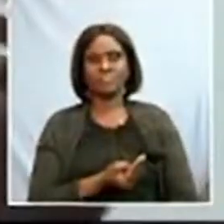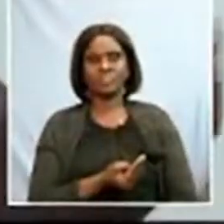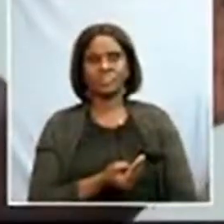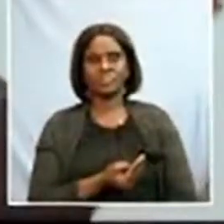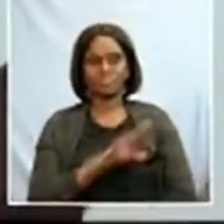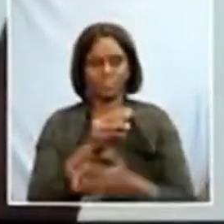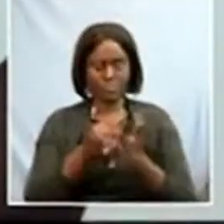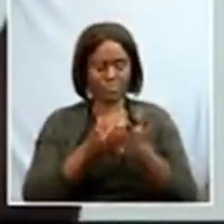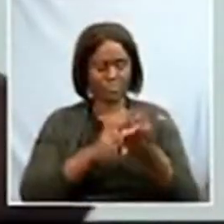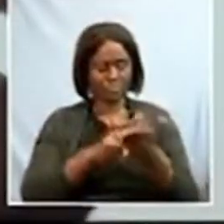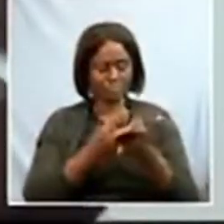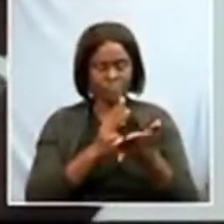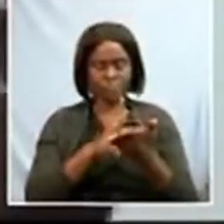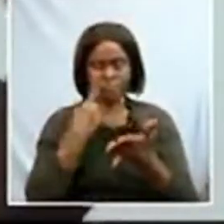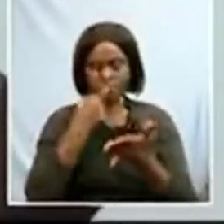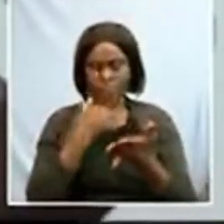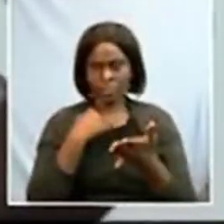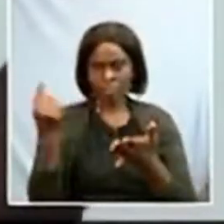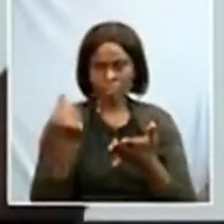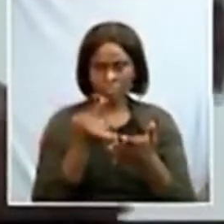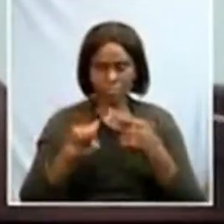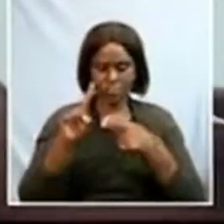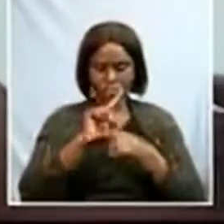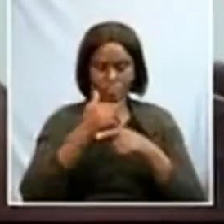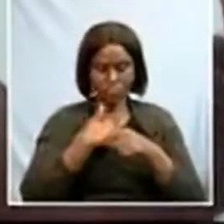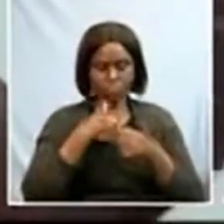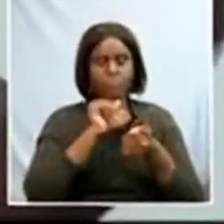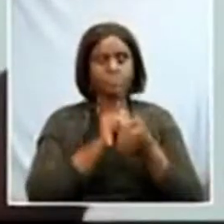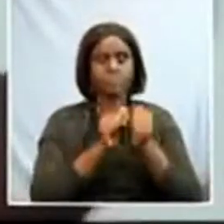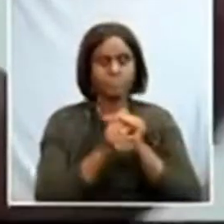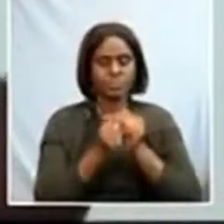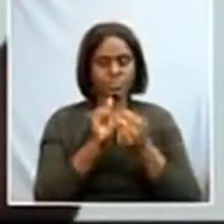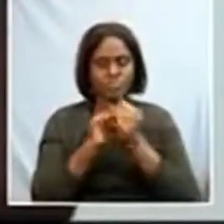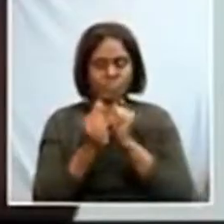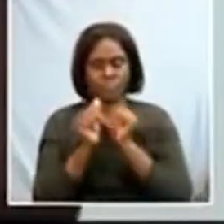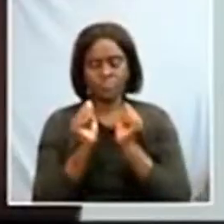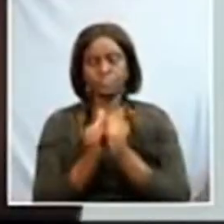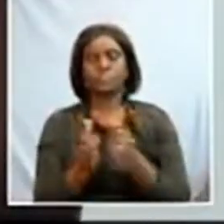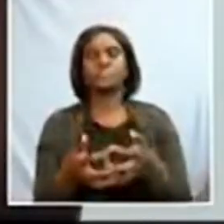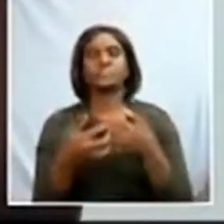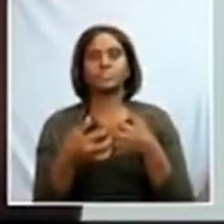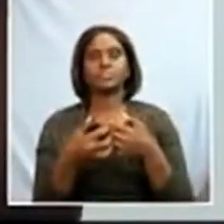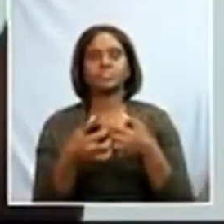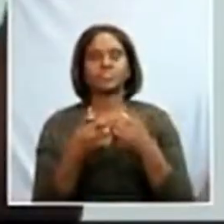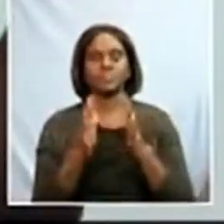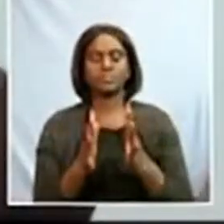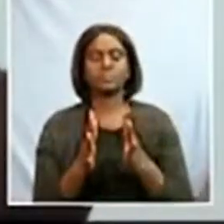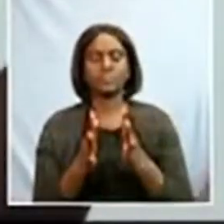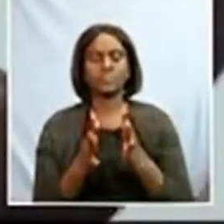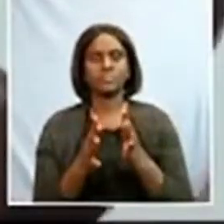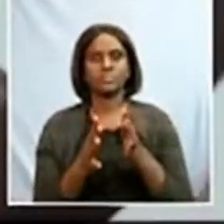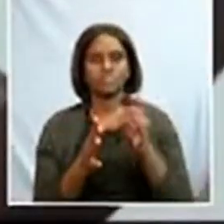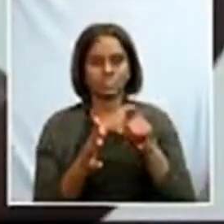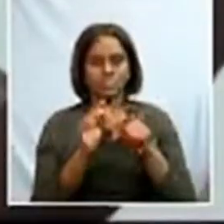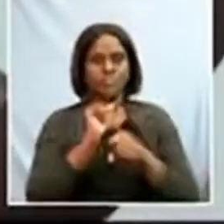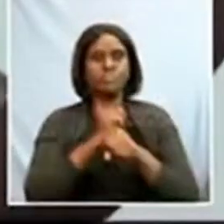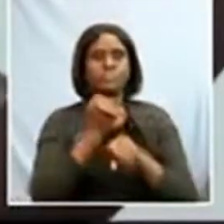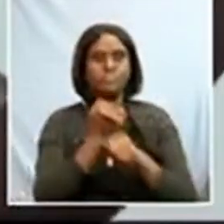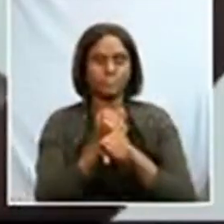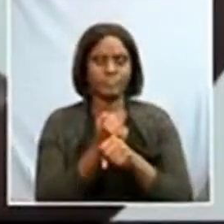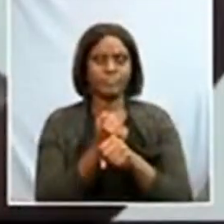All the witnesses that have appeared today, we have issues with our engineers. We need to step up.